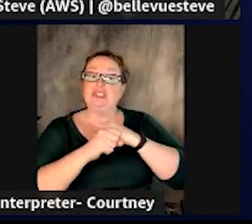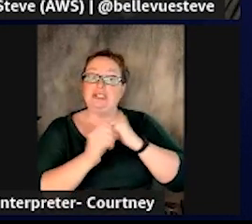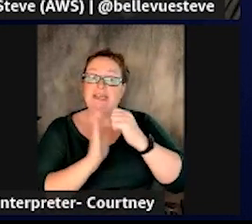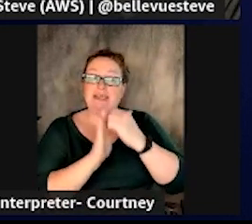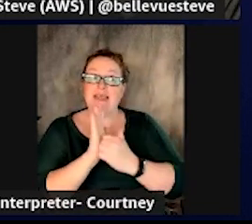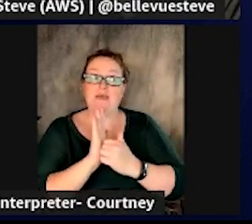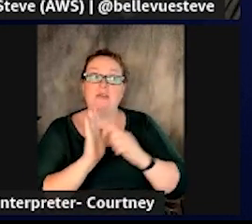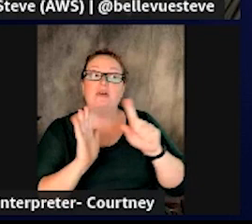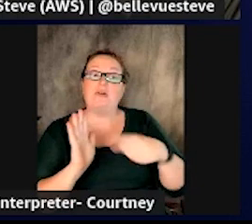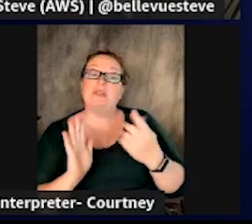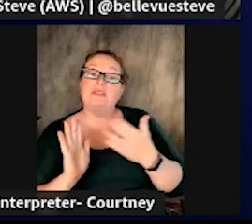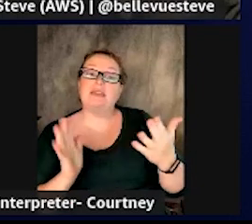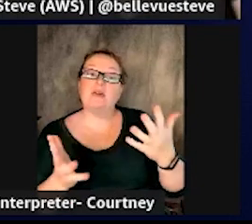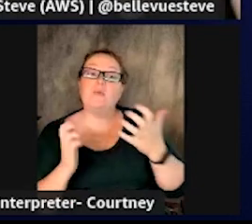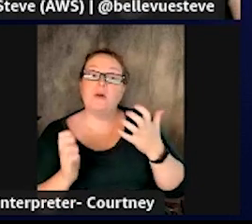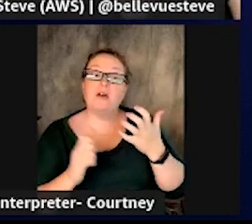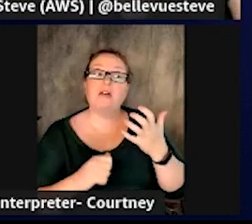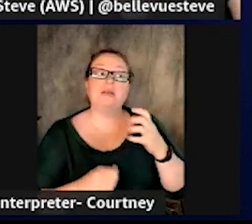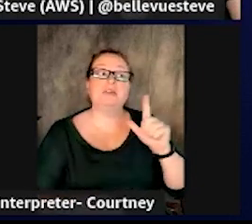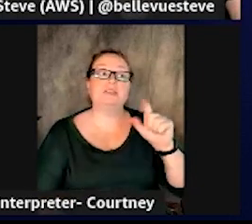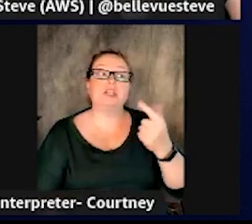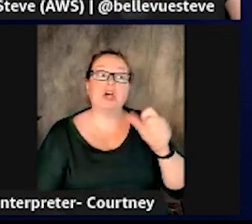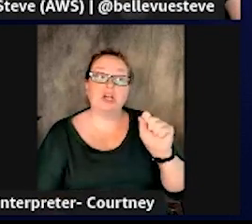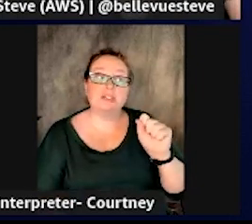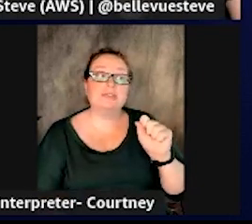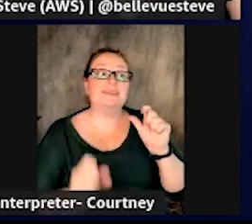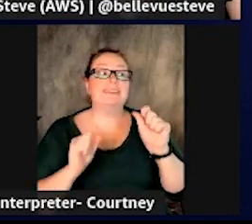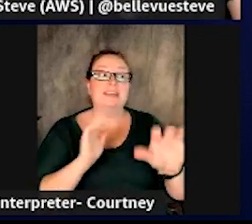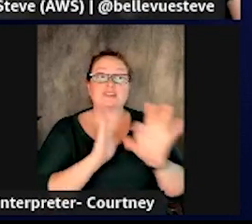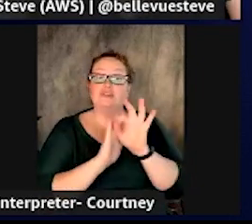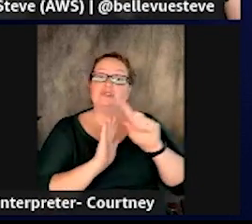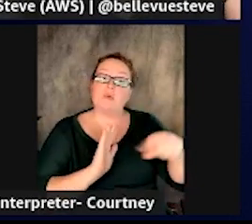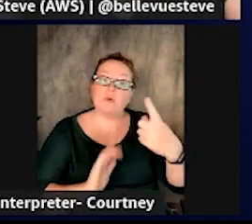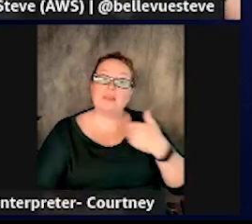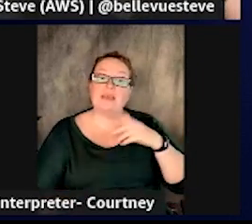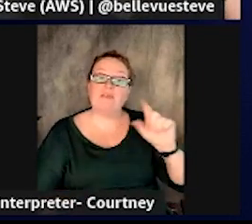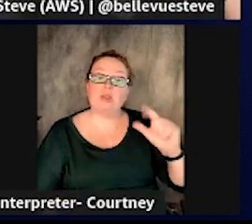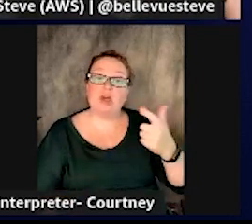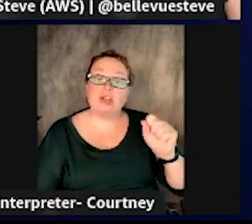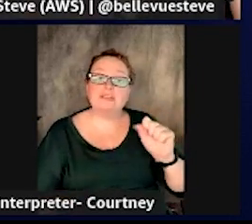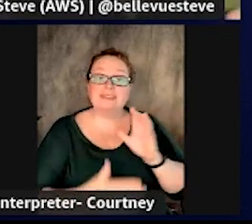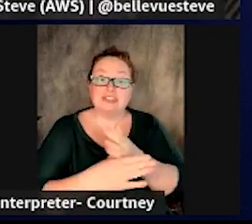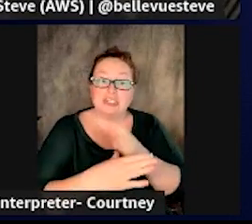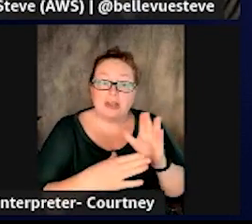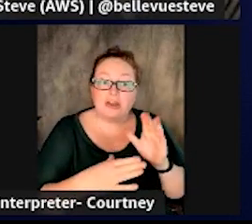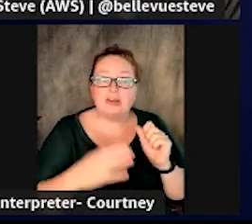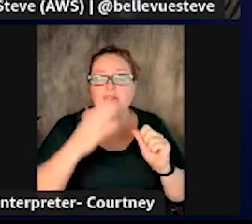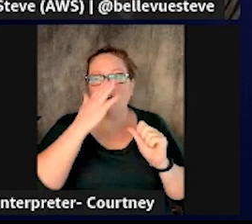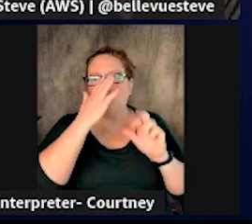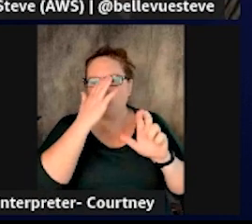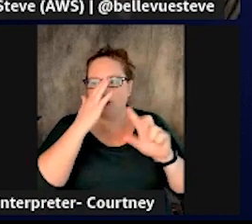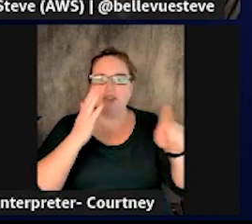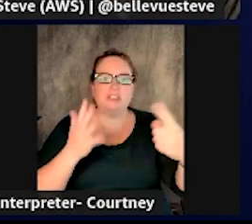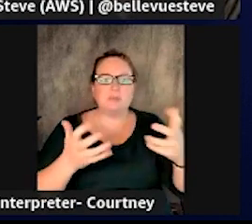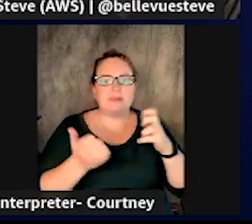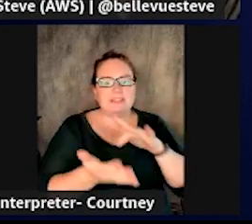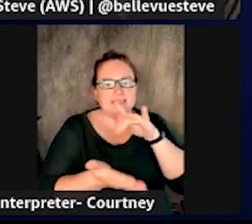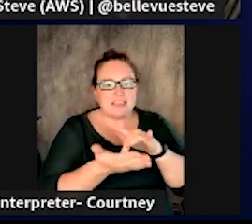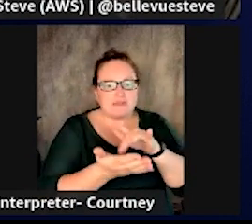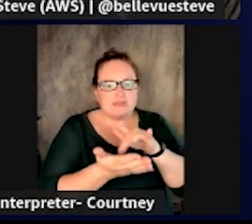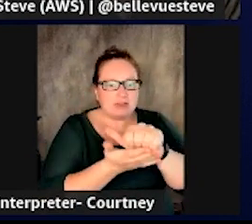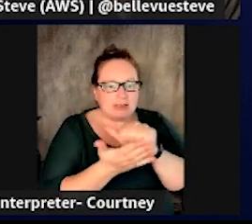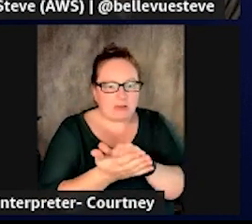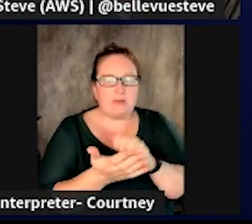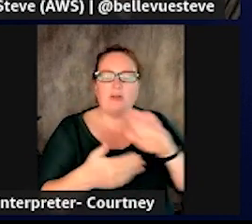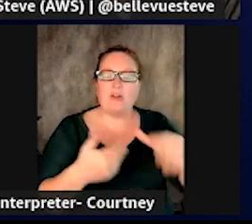logs, I can just opt to only have logs shared. Or maybe I want to have a central account where I'm taking all of my metrics and